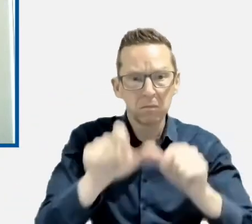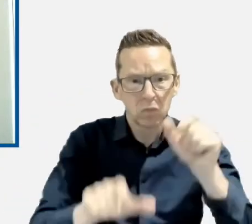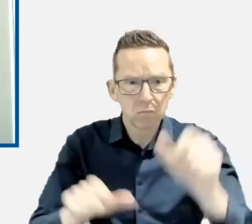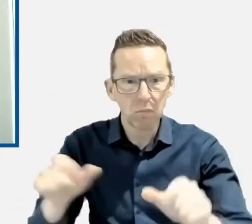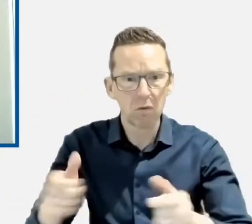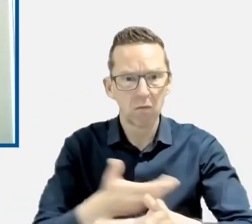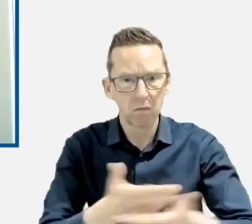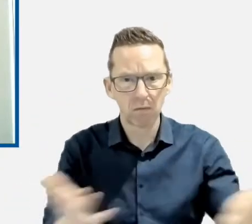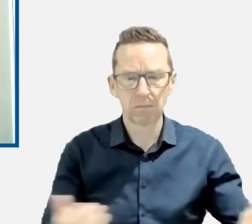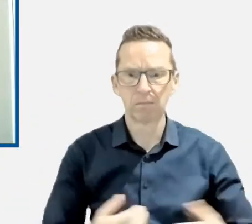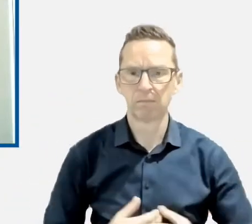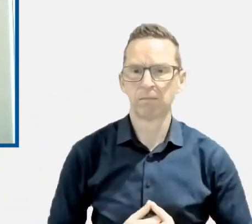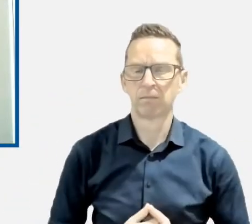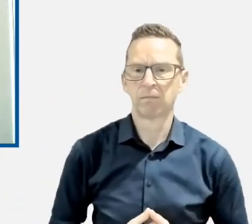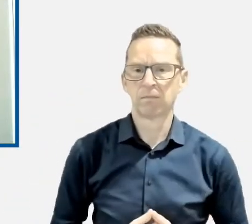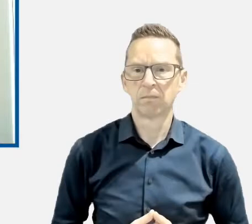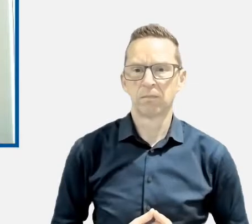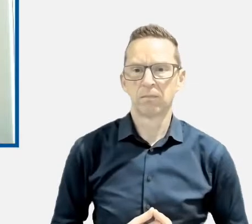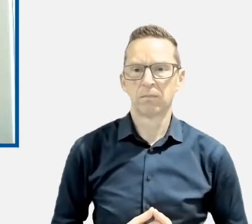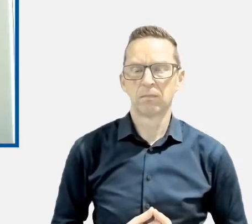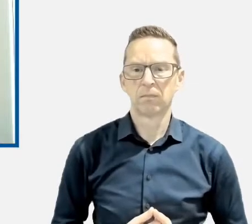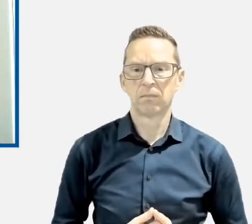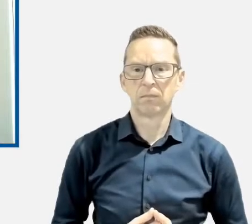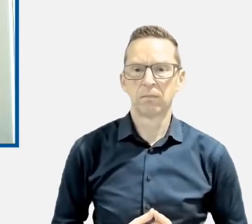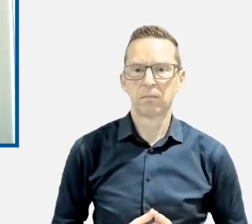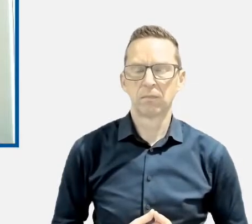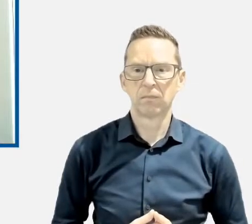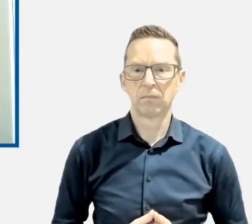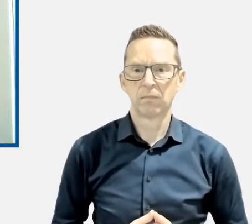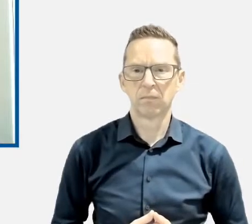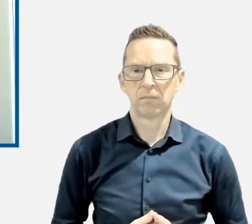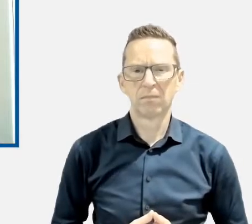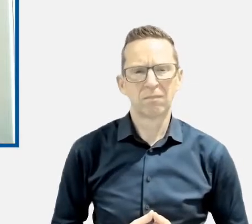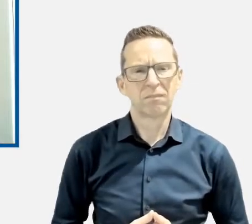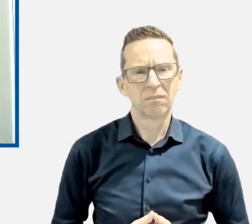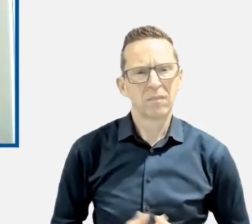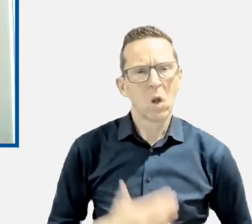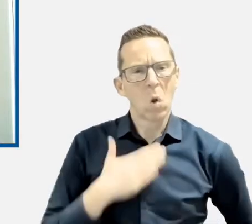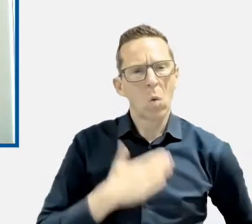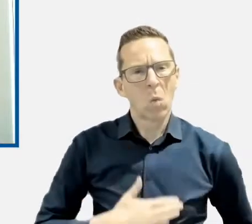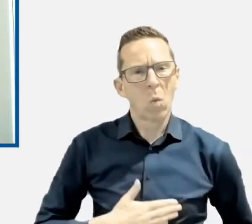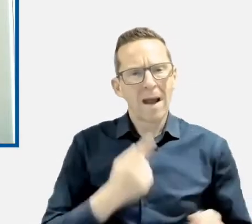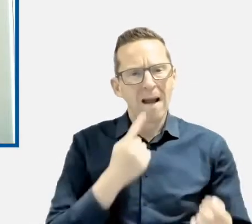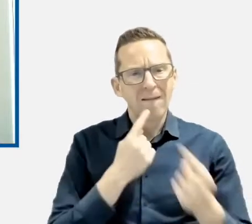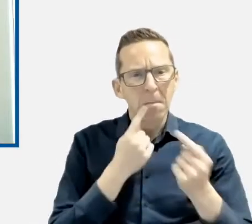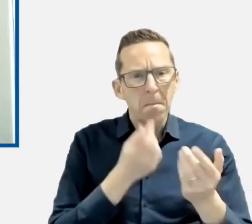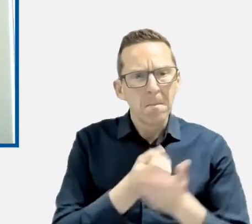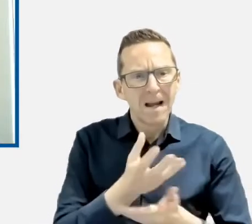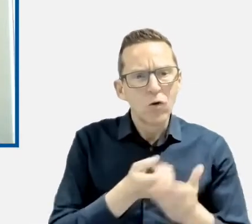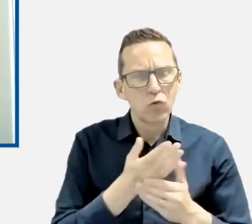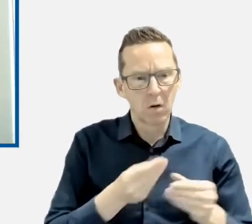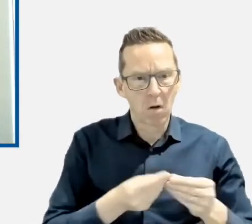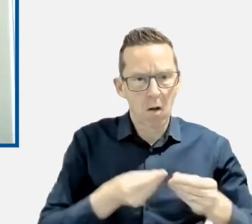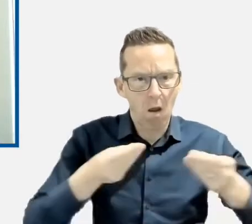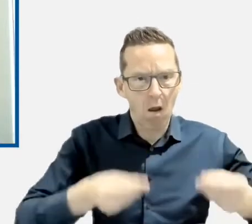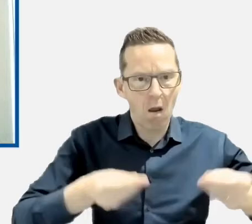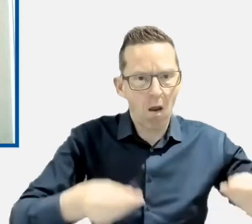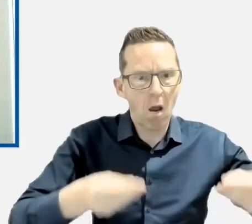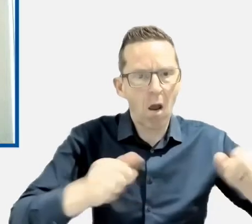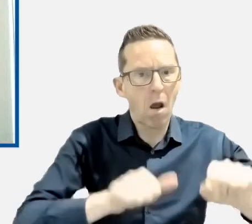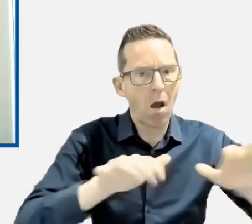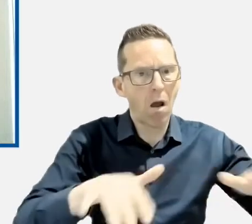mile. And so we will take stock of the knowledge products available to DRR stakeholders. We will